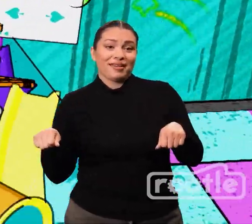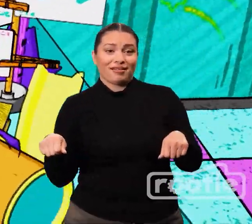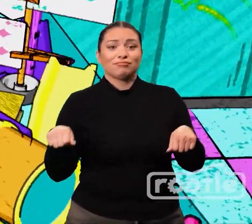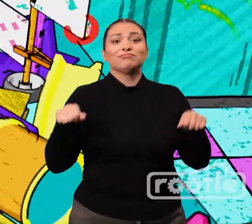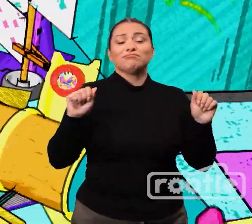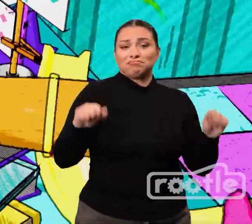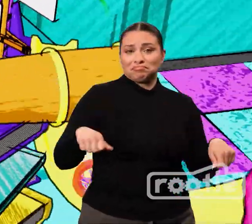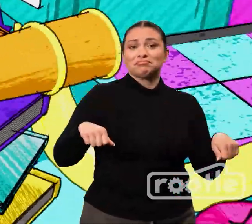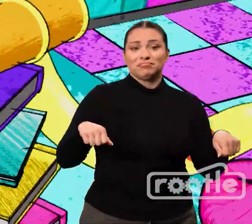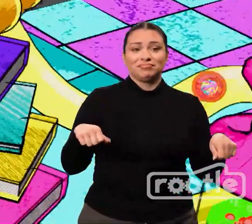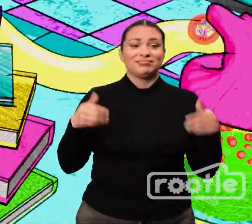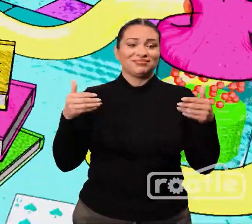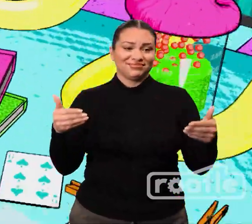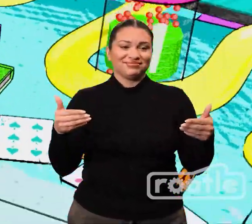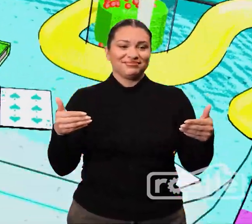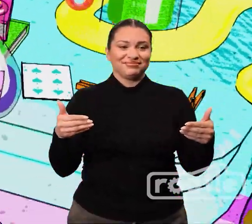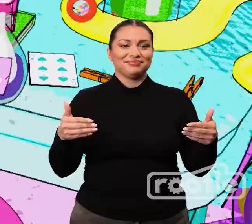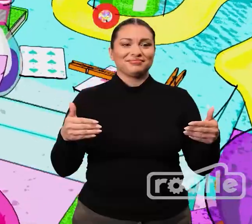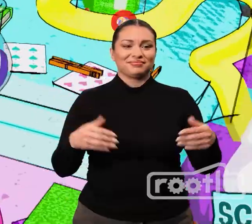We can.